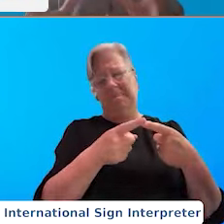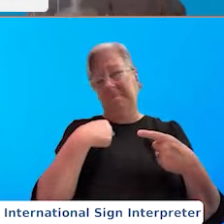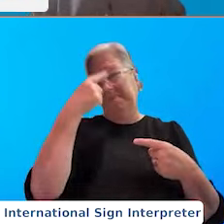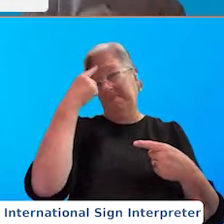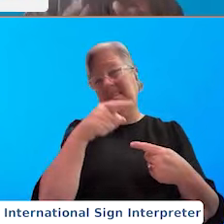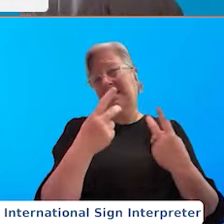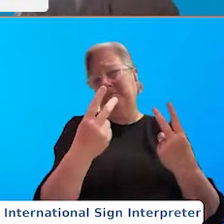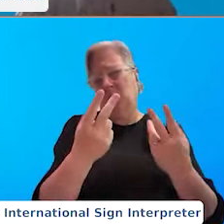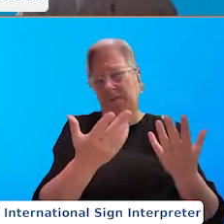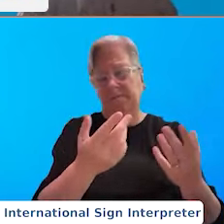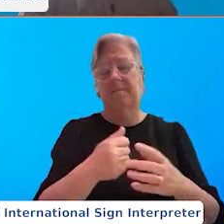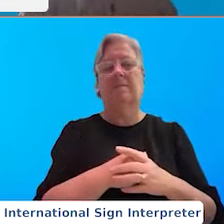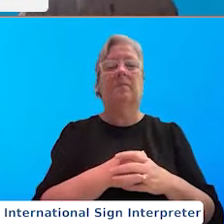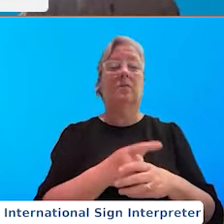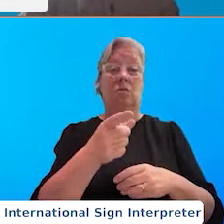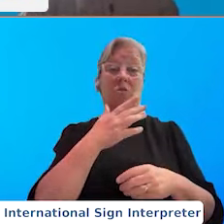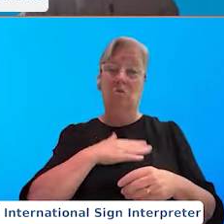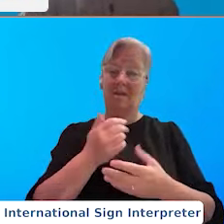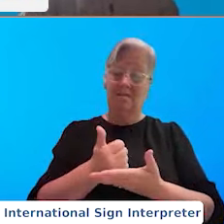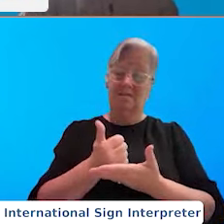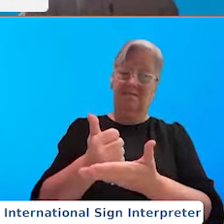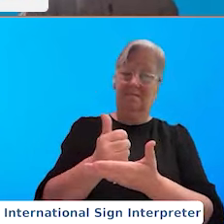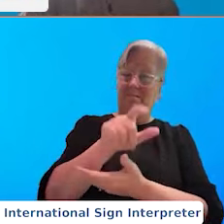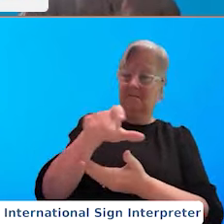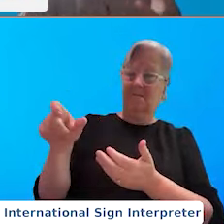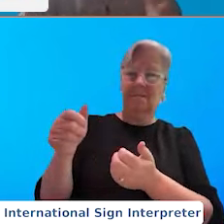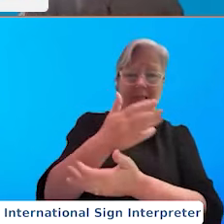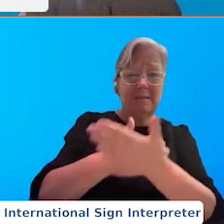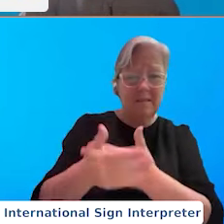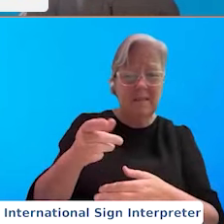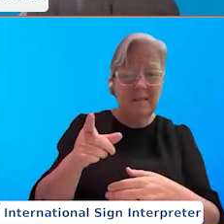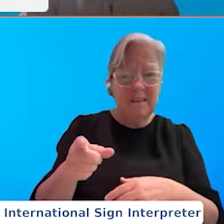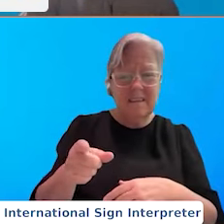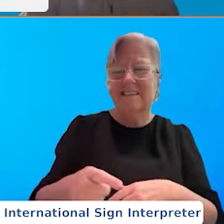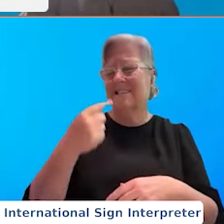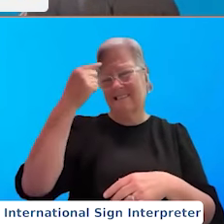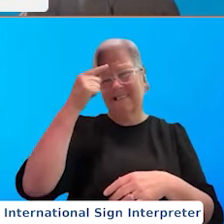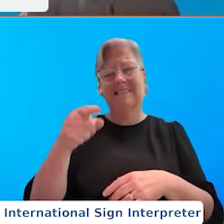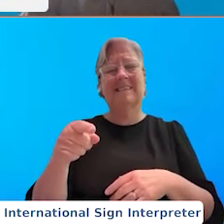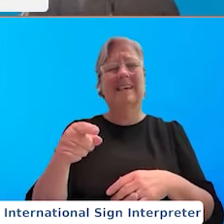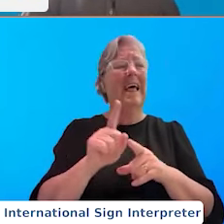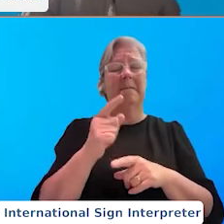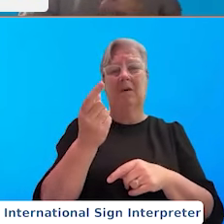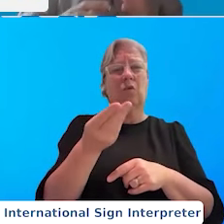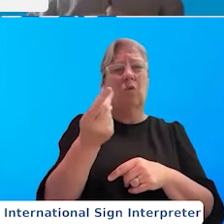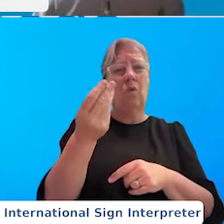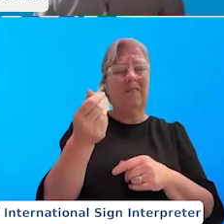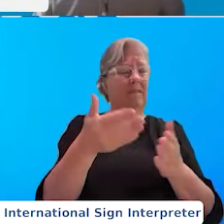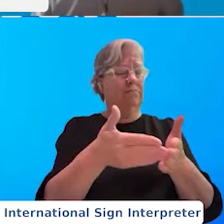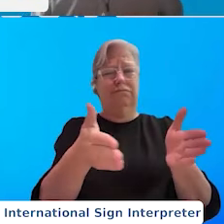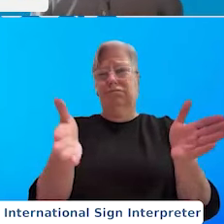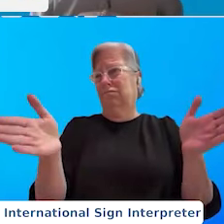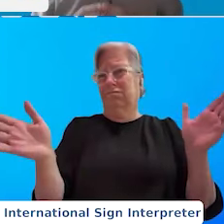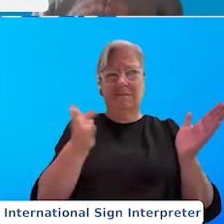sectors, schemes, programs that exist led by different sectors at the central and local government.